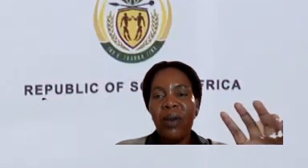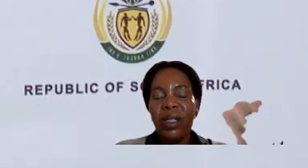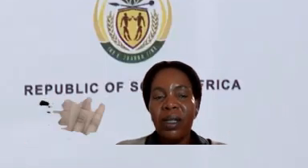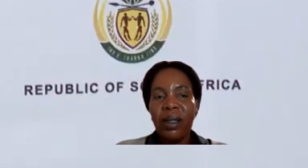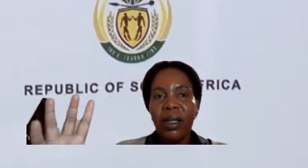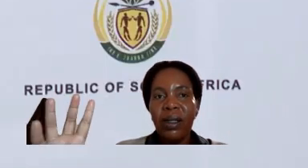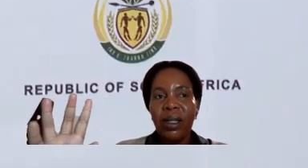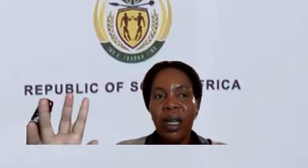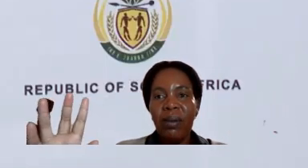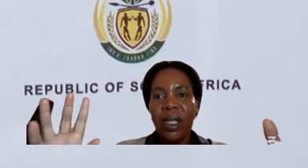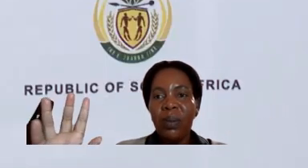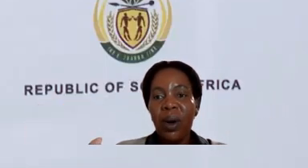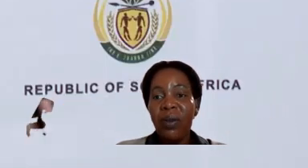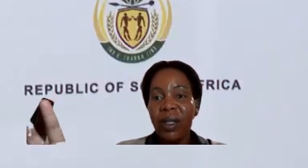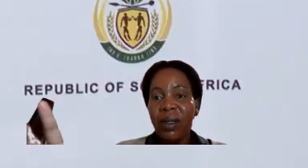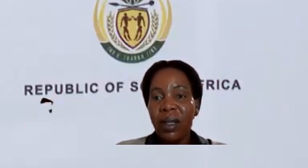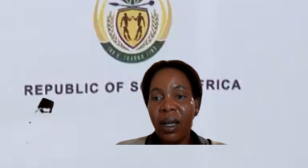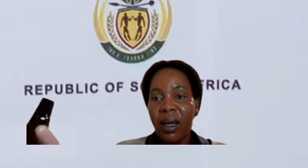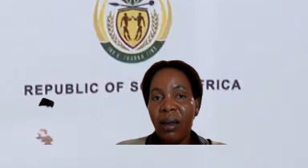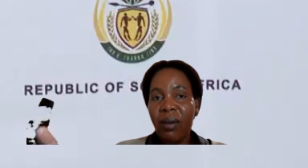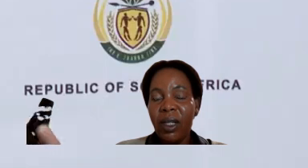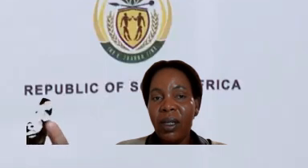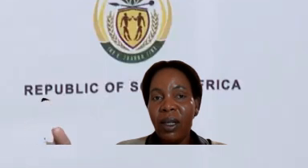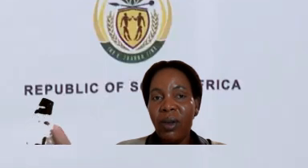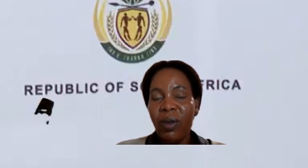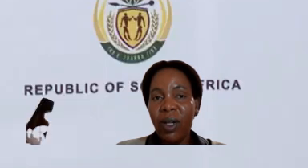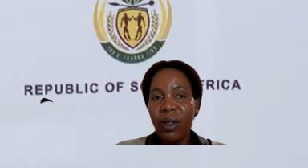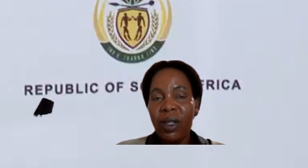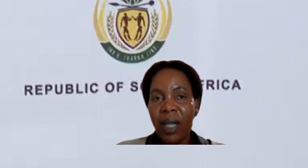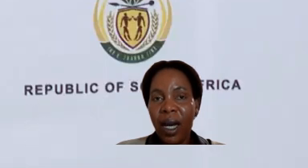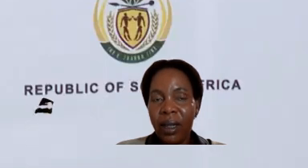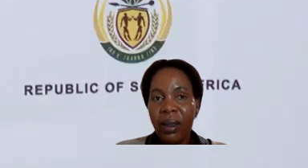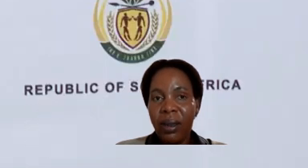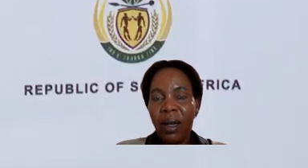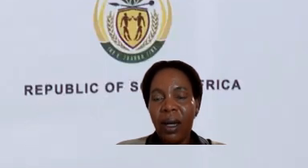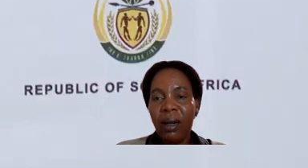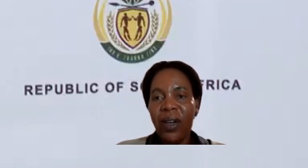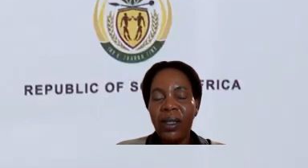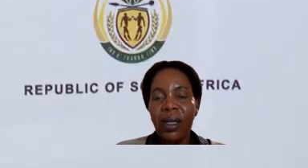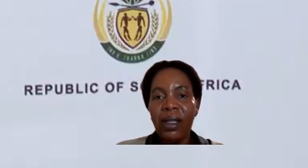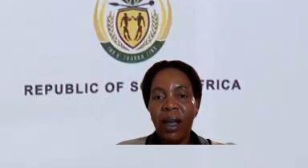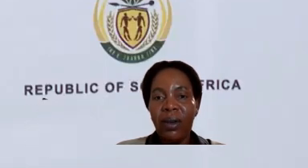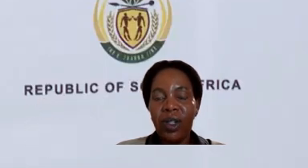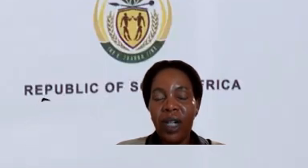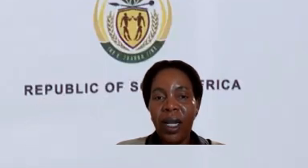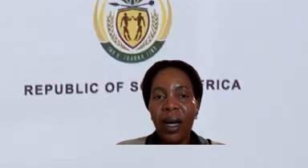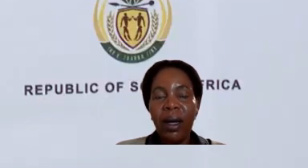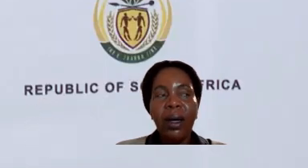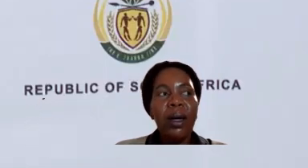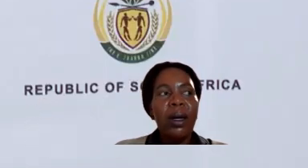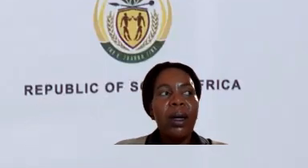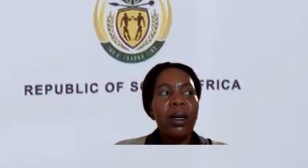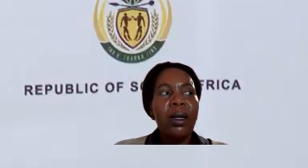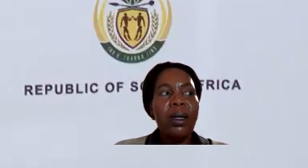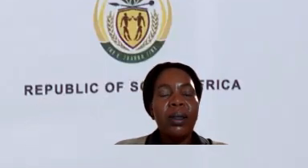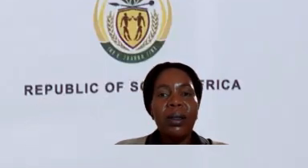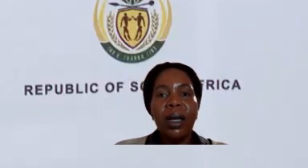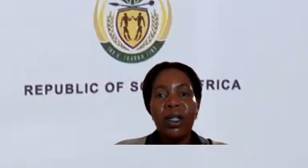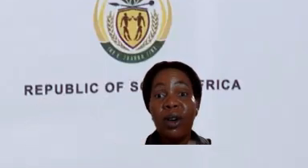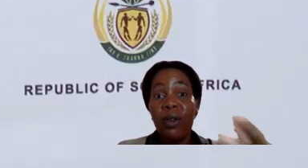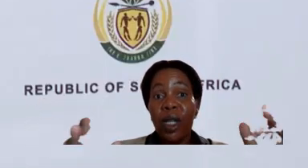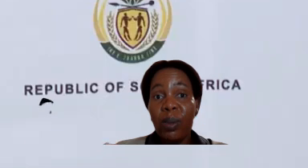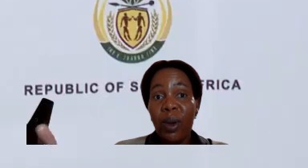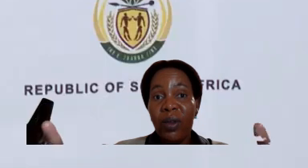That's the province and states the same. This province here, which is equivalent to states, like if I say South Australia, it